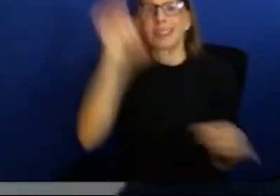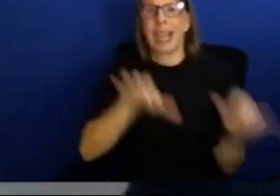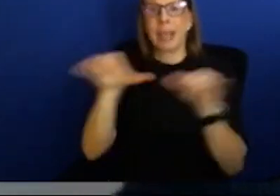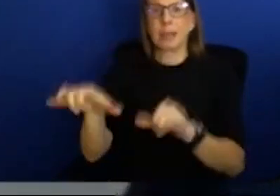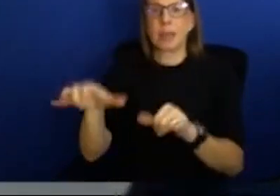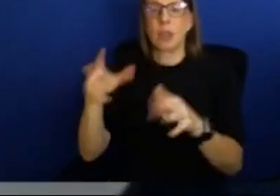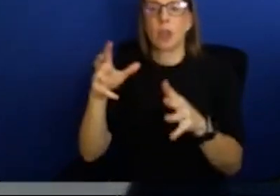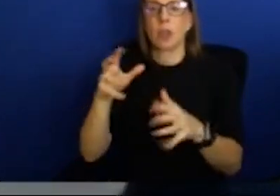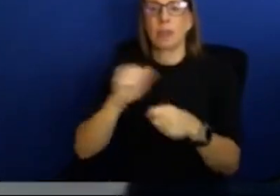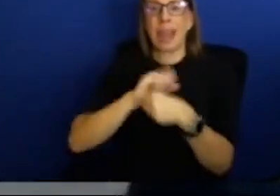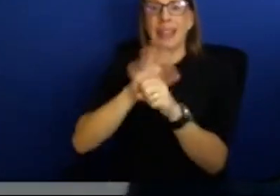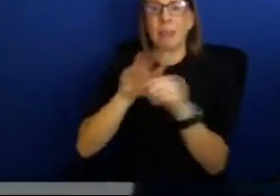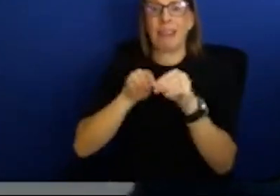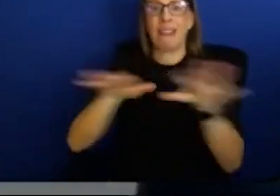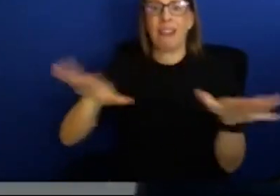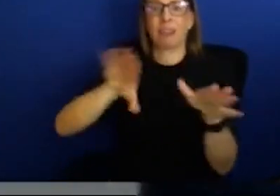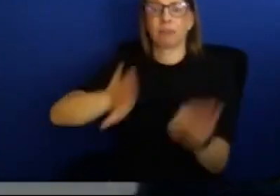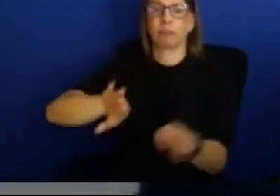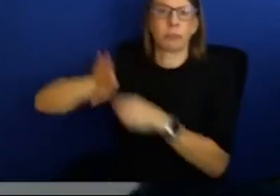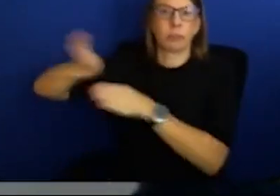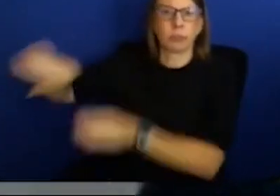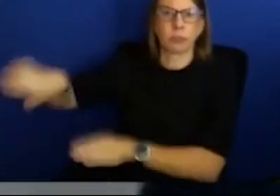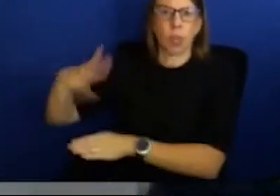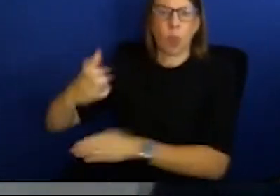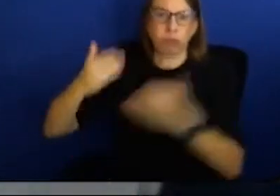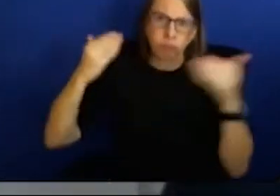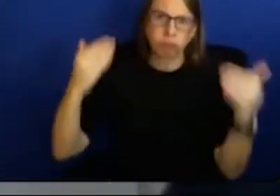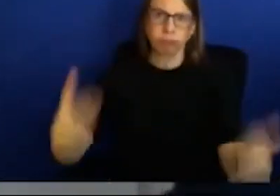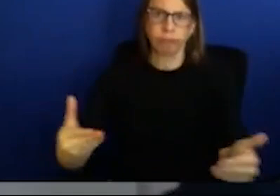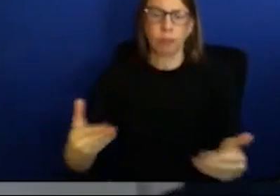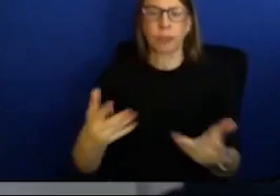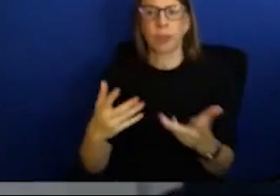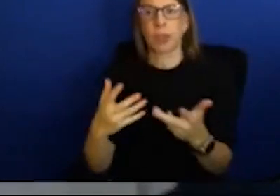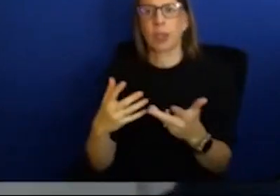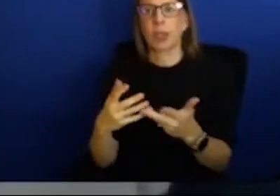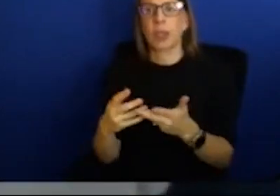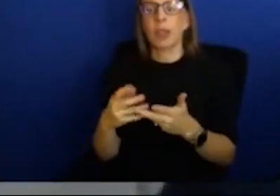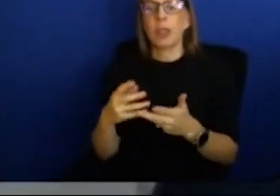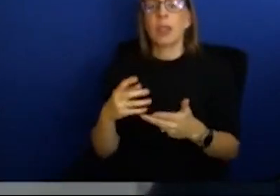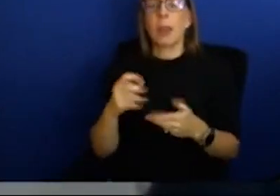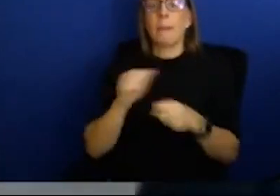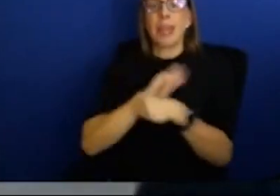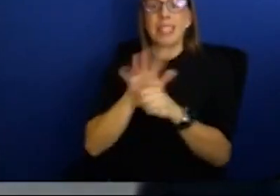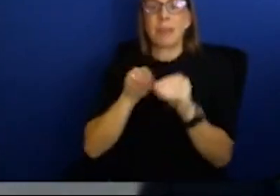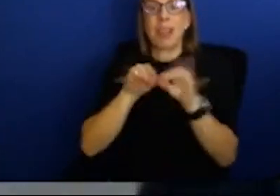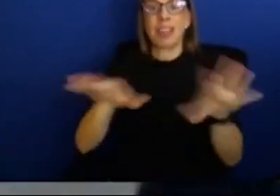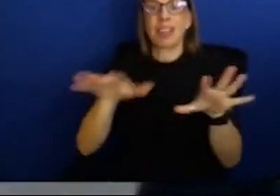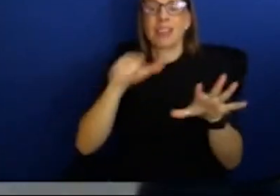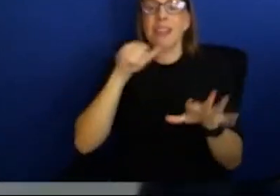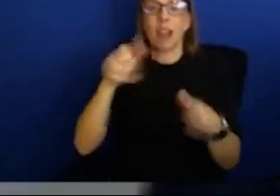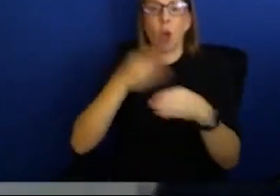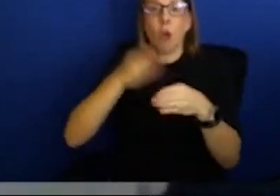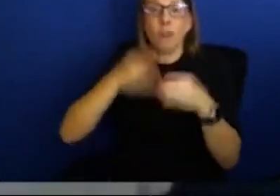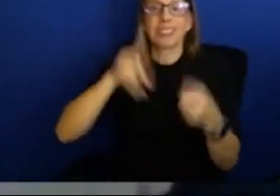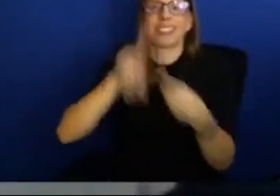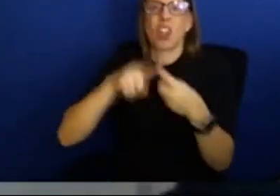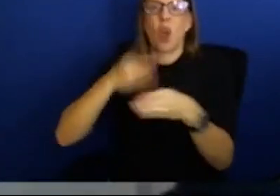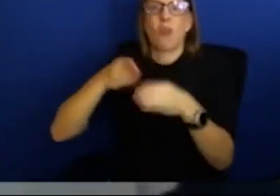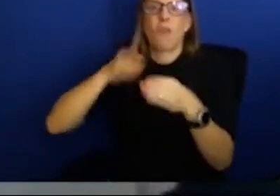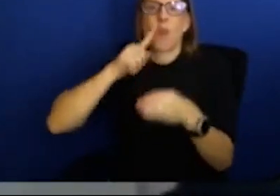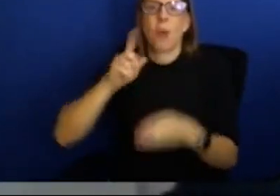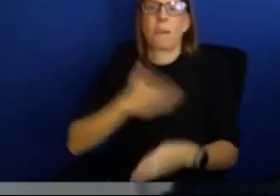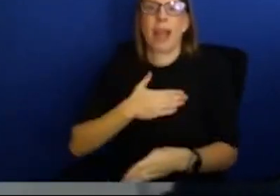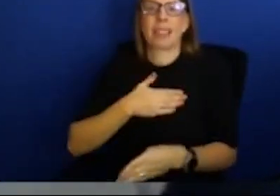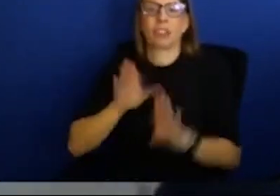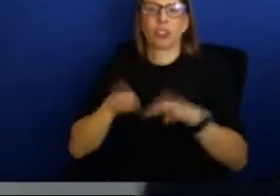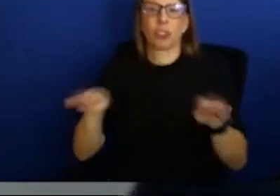them. And even for myself, this pandemic won't be over until it's over for my children. And so very much this is the finish line that I'm